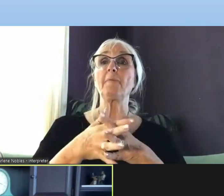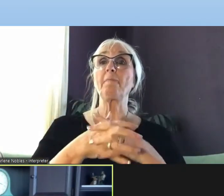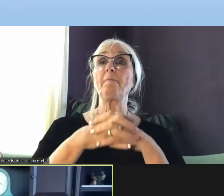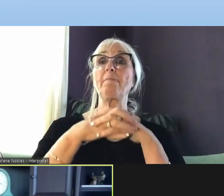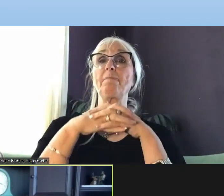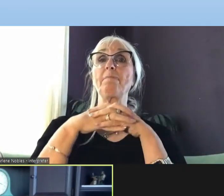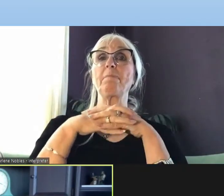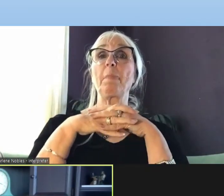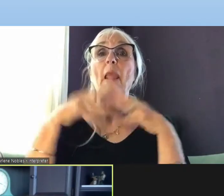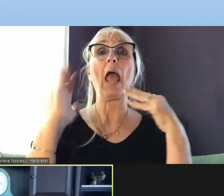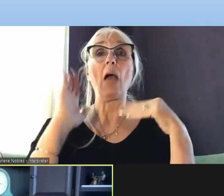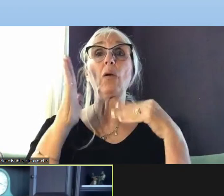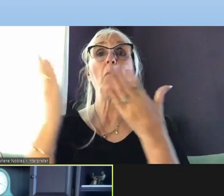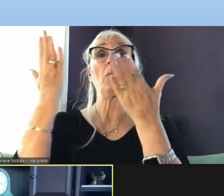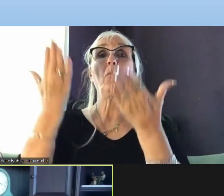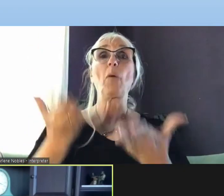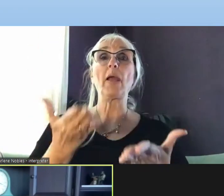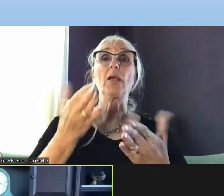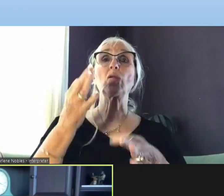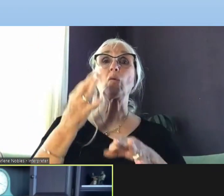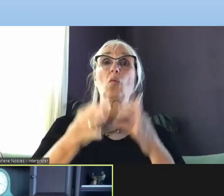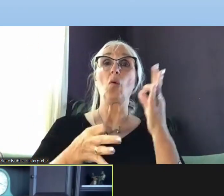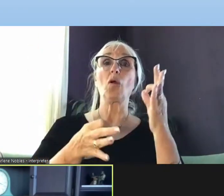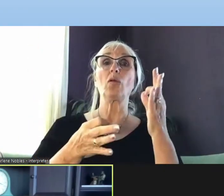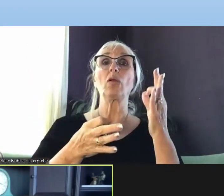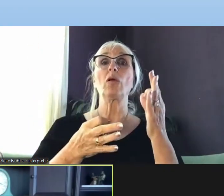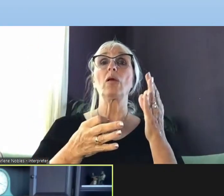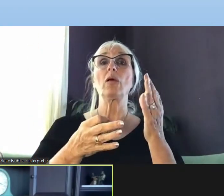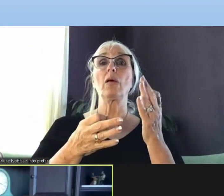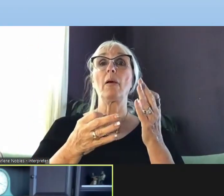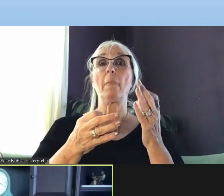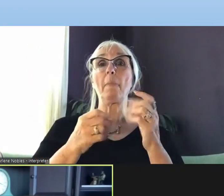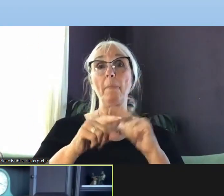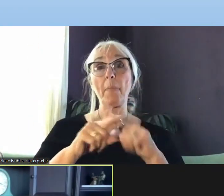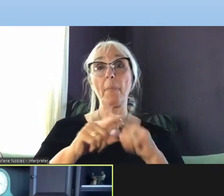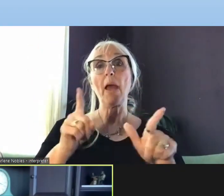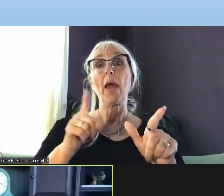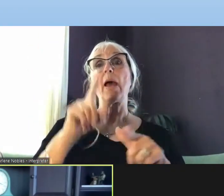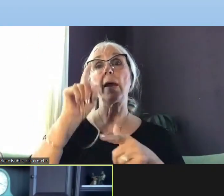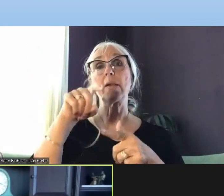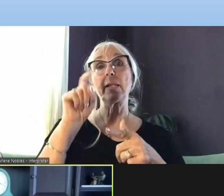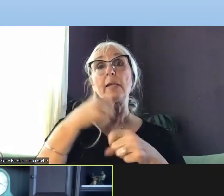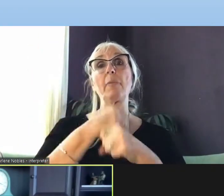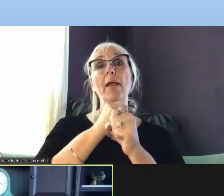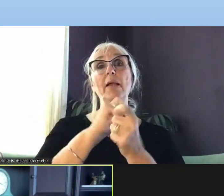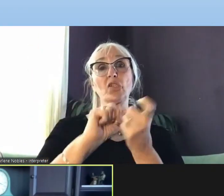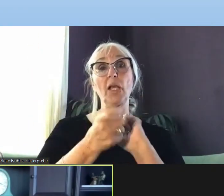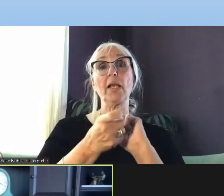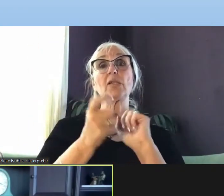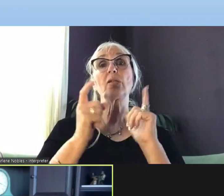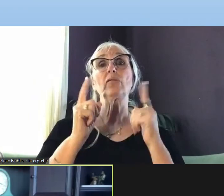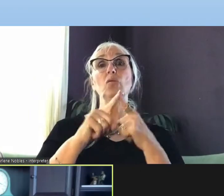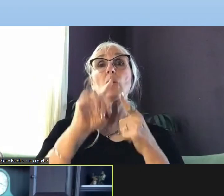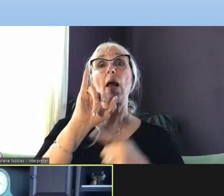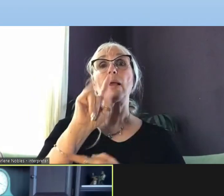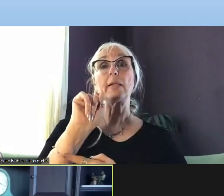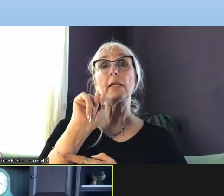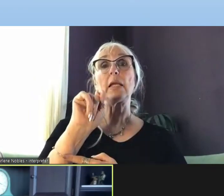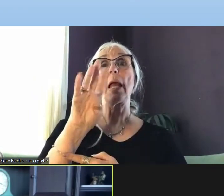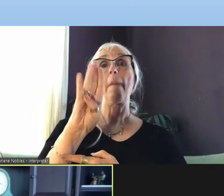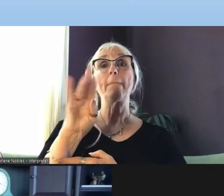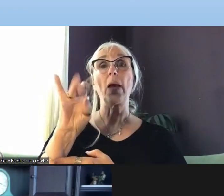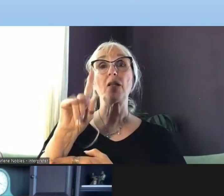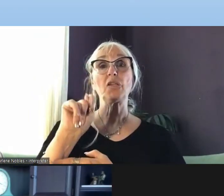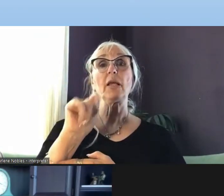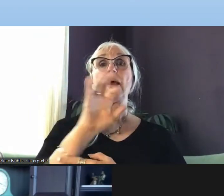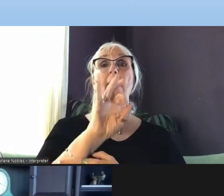I would bring that to the court before proceeding. However, I will need to make adjustments to my IT budget for FY22. So